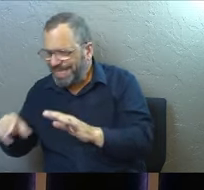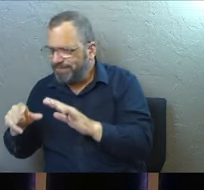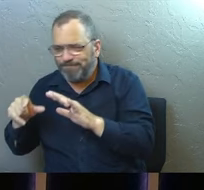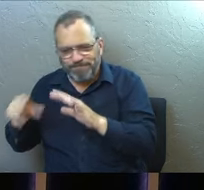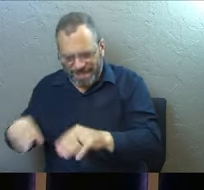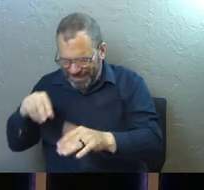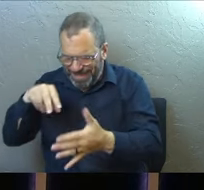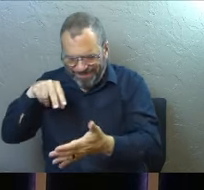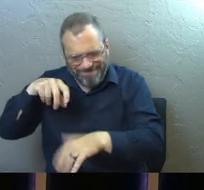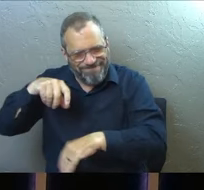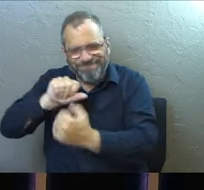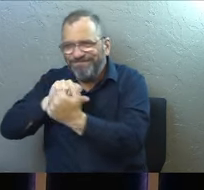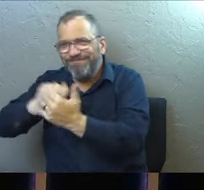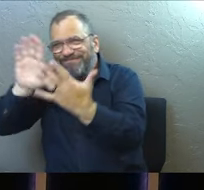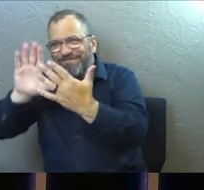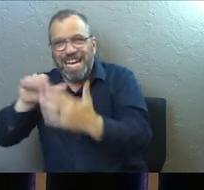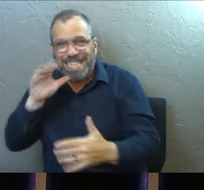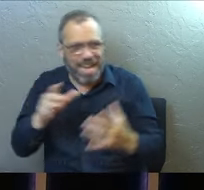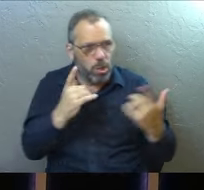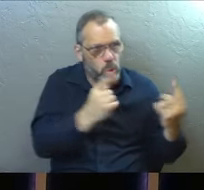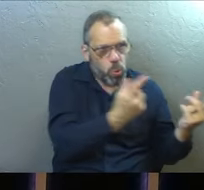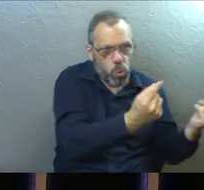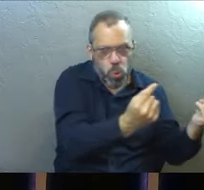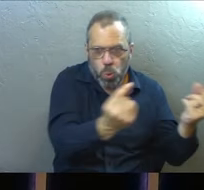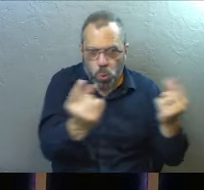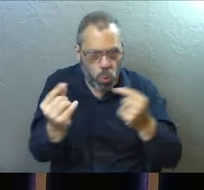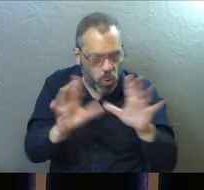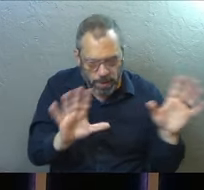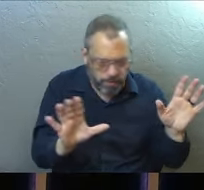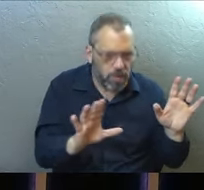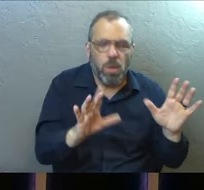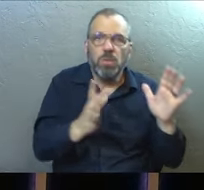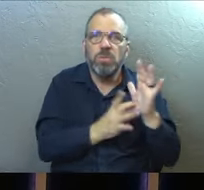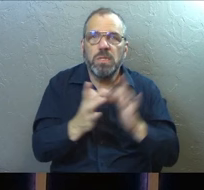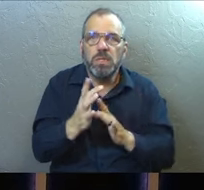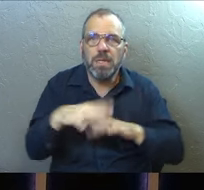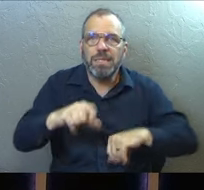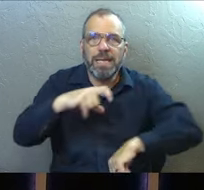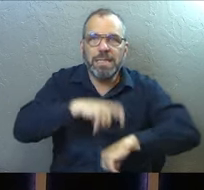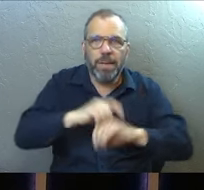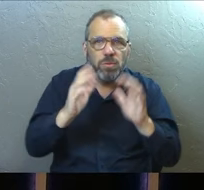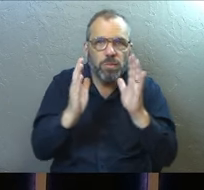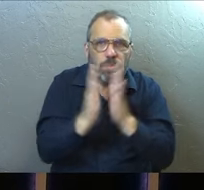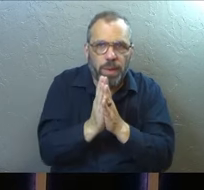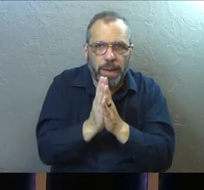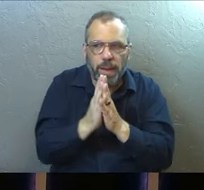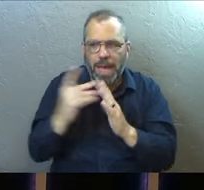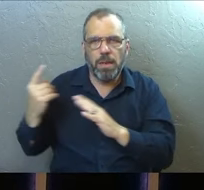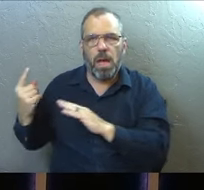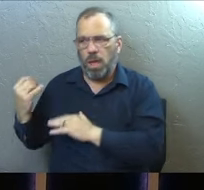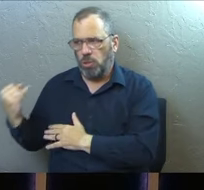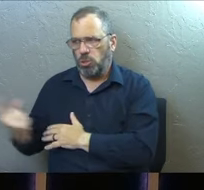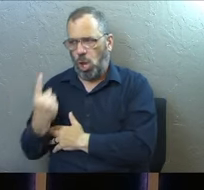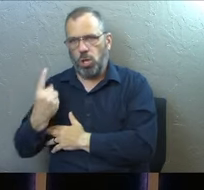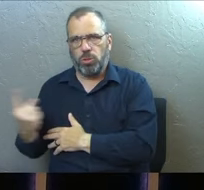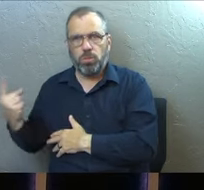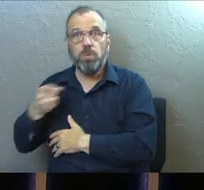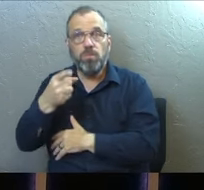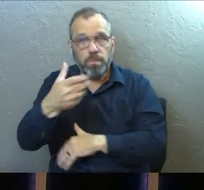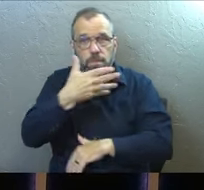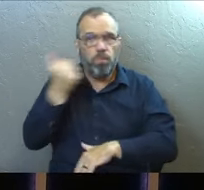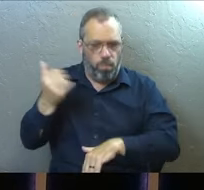be in the presence of God, not just doing stuff. And so Jesus takes time for prayer and for solitude. We need to get